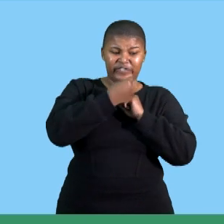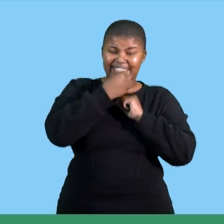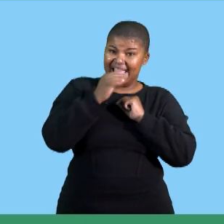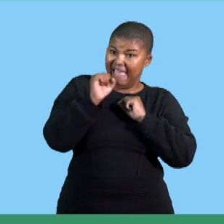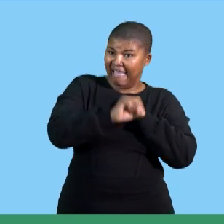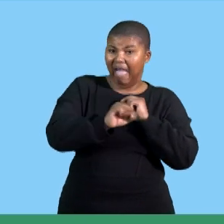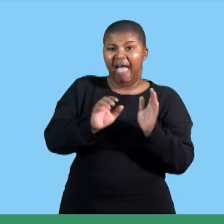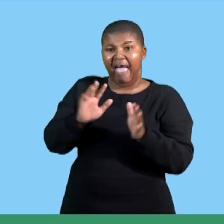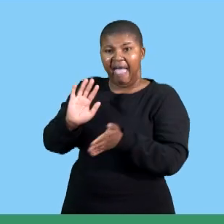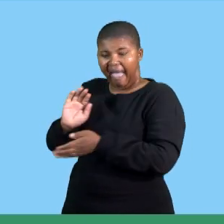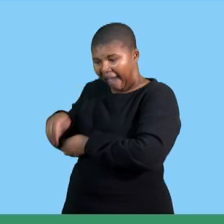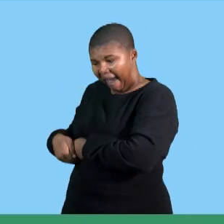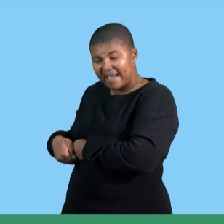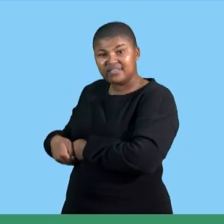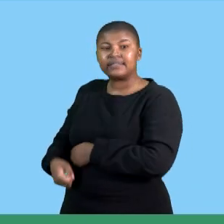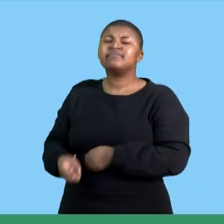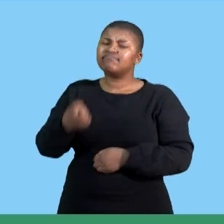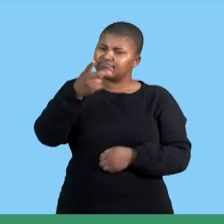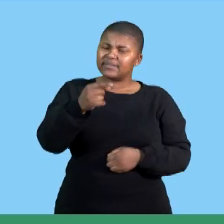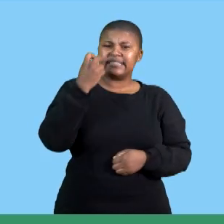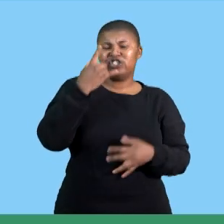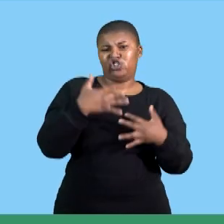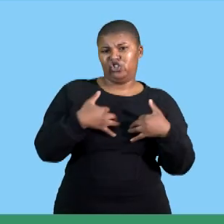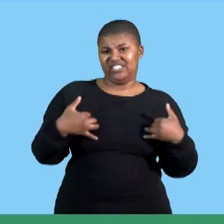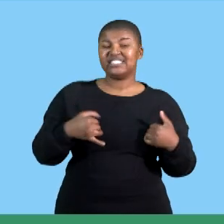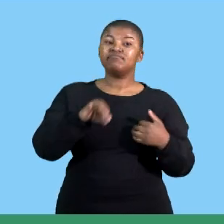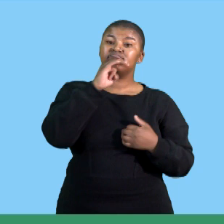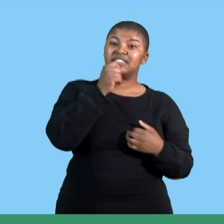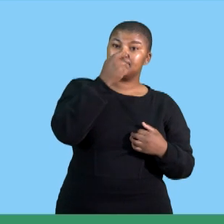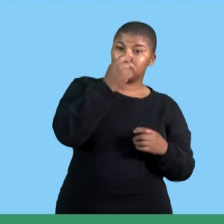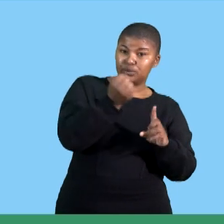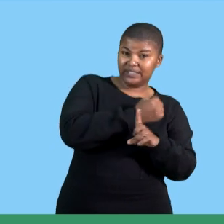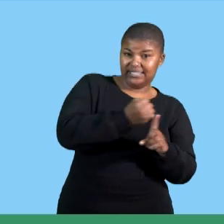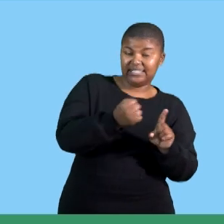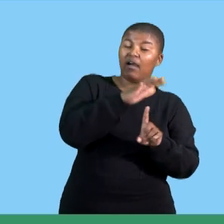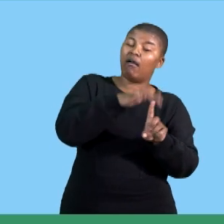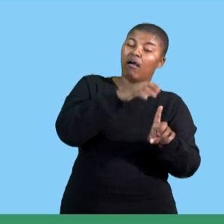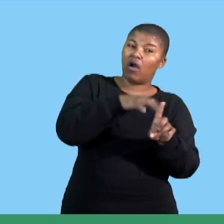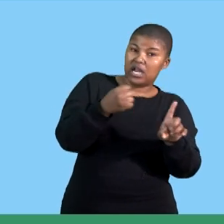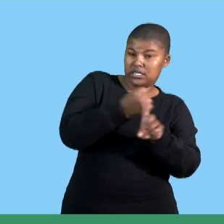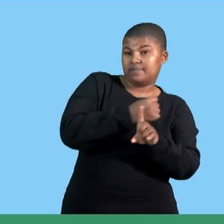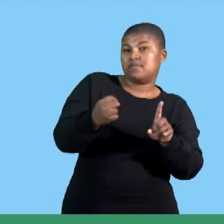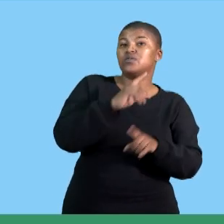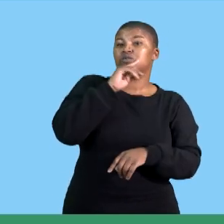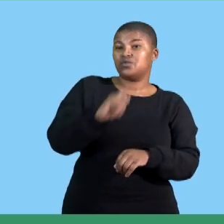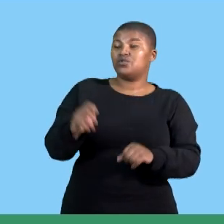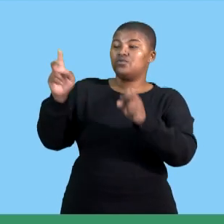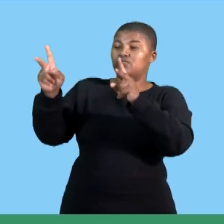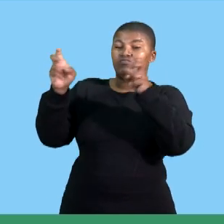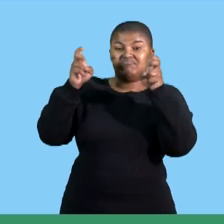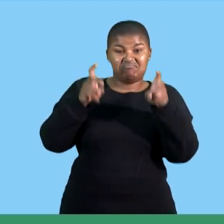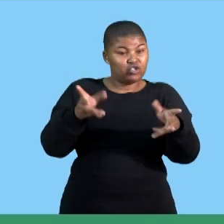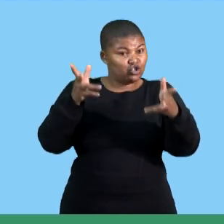are going to then say it's as a result of bullying or harassment, and we take the statement as